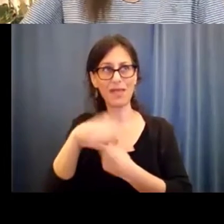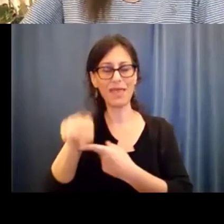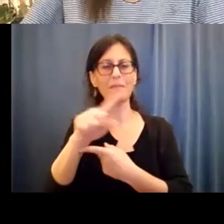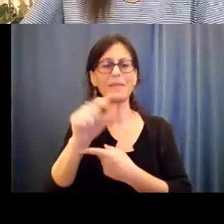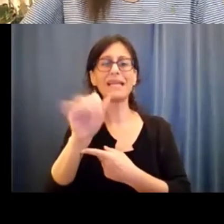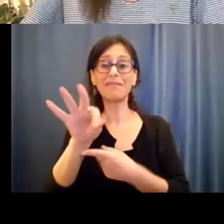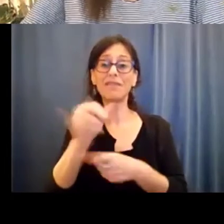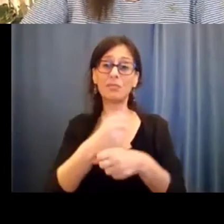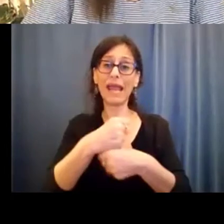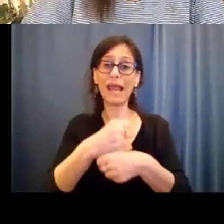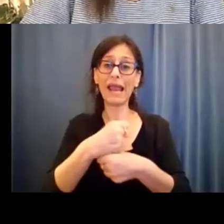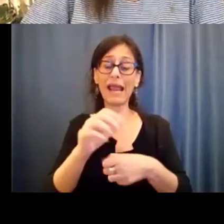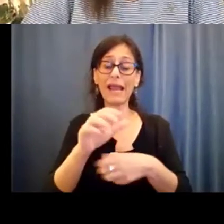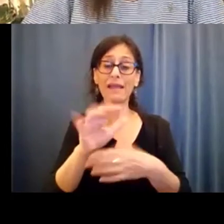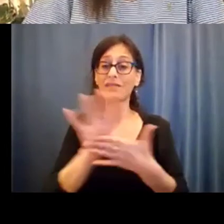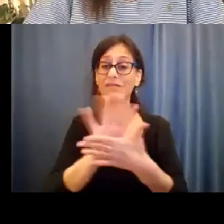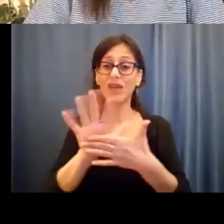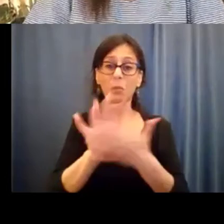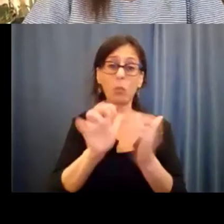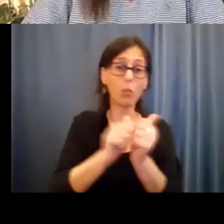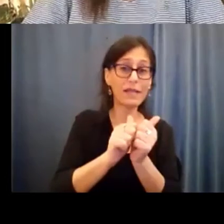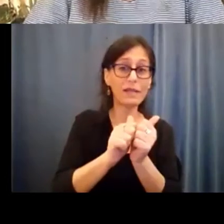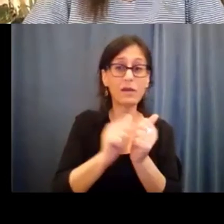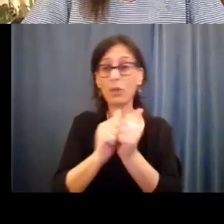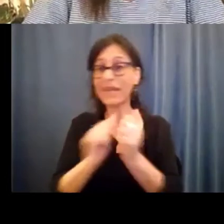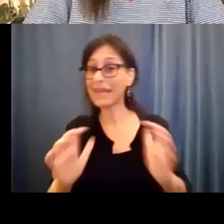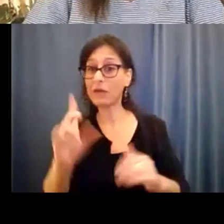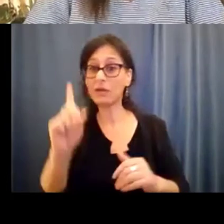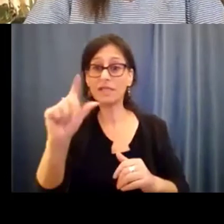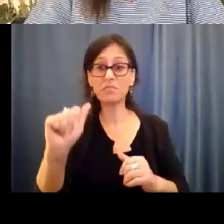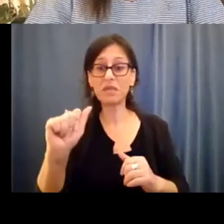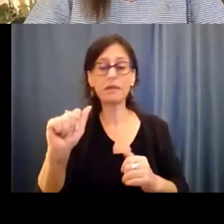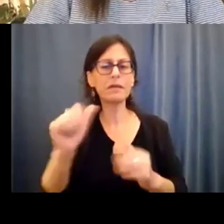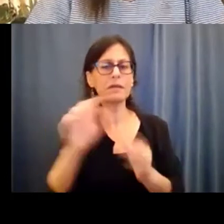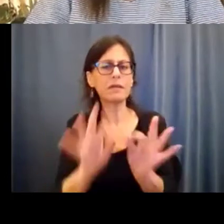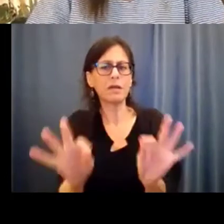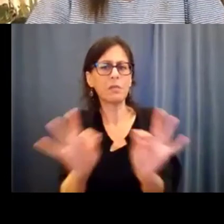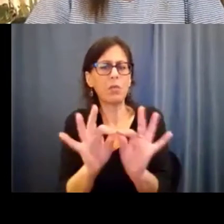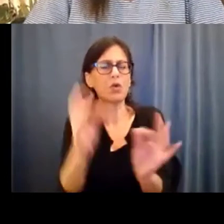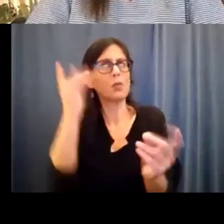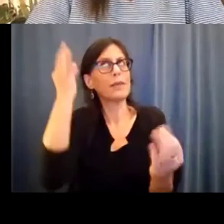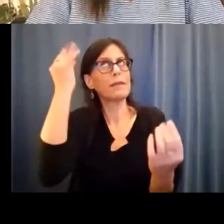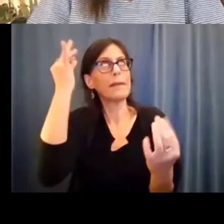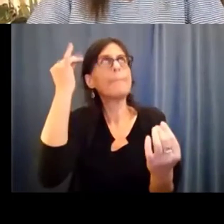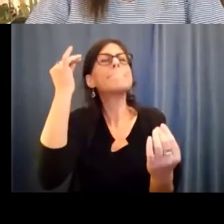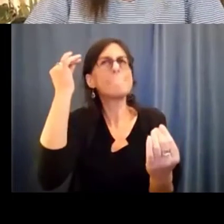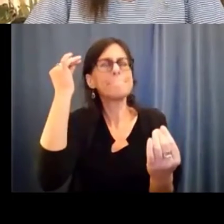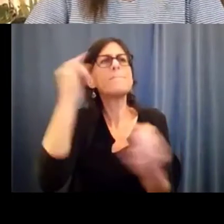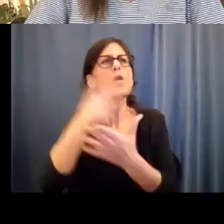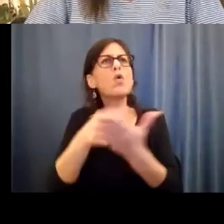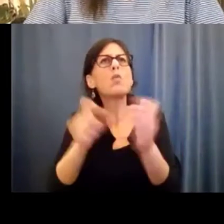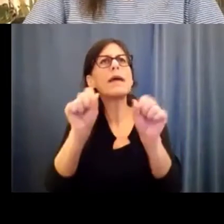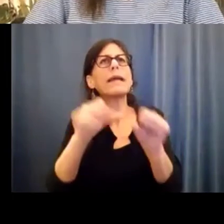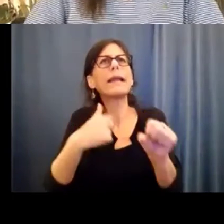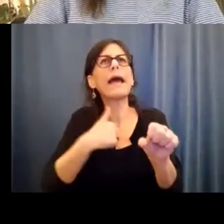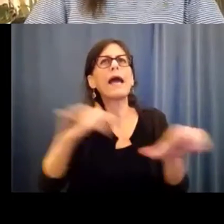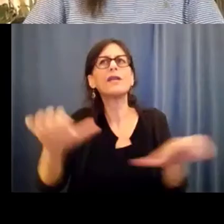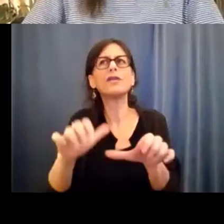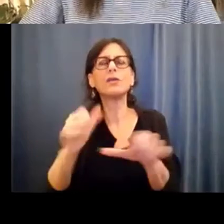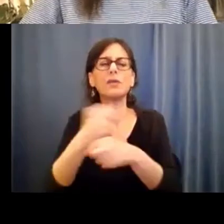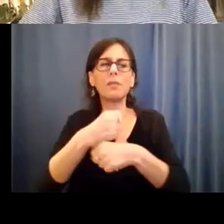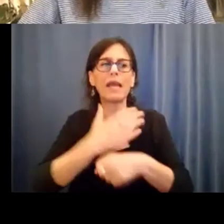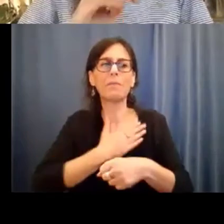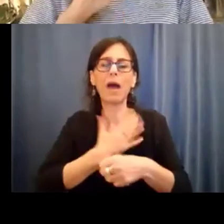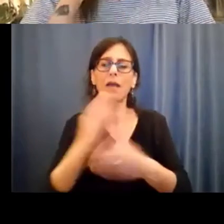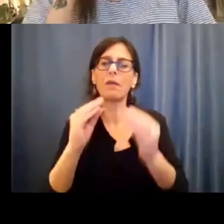this is something. If you're a filmmaker out there with or without a disability, it's important for you to really be thinking about, what can I do